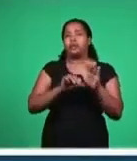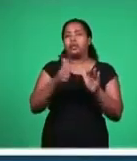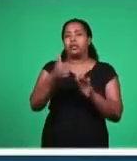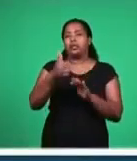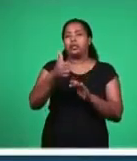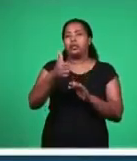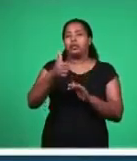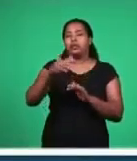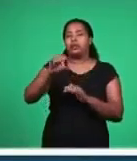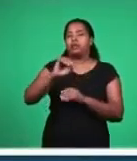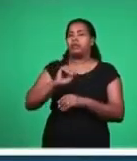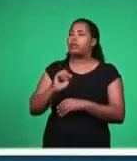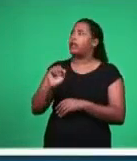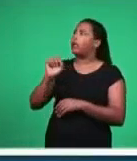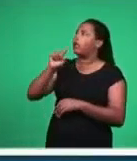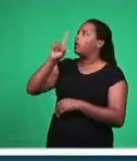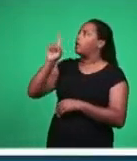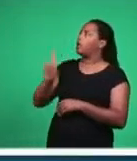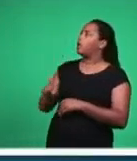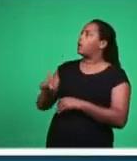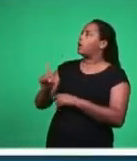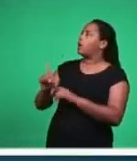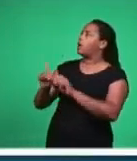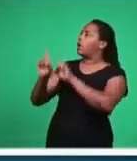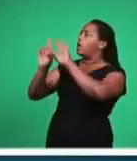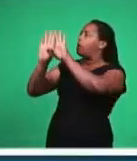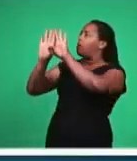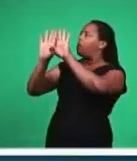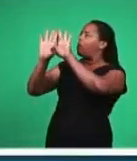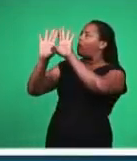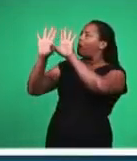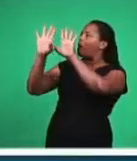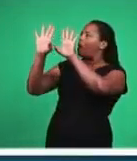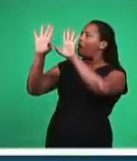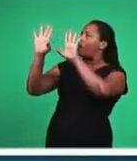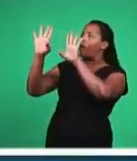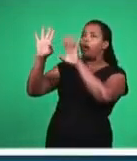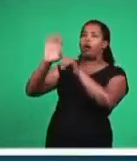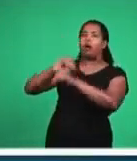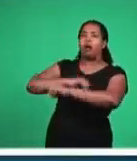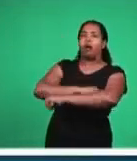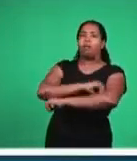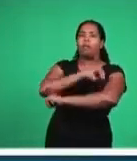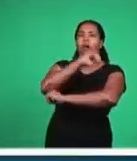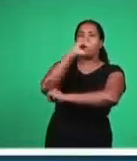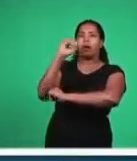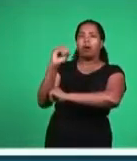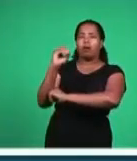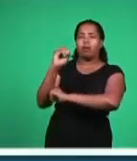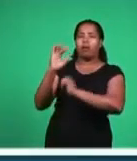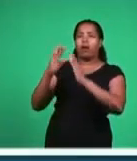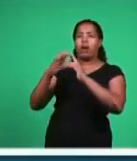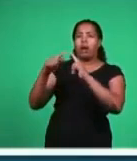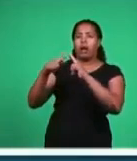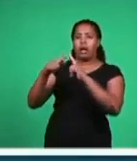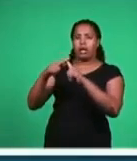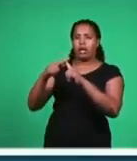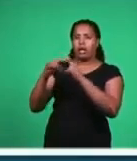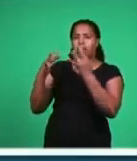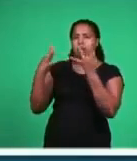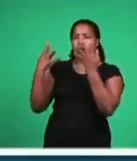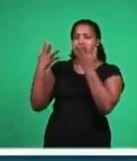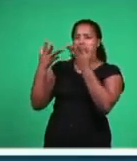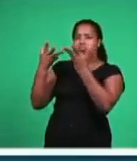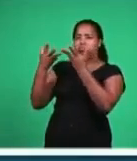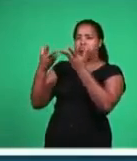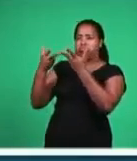of Solomon and verse 10. So, who is she who looks forth as